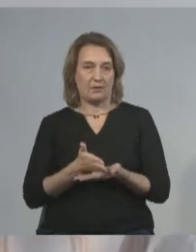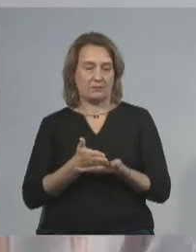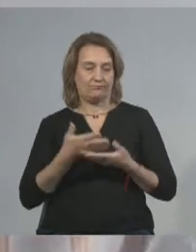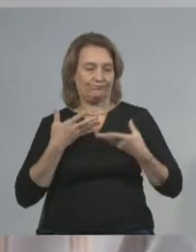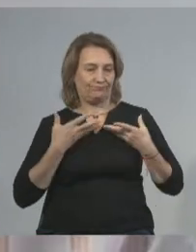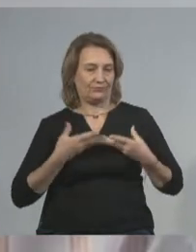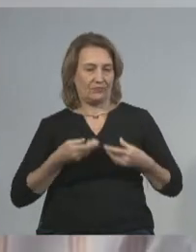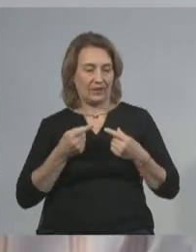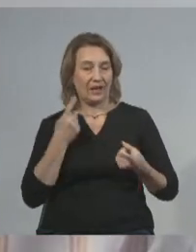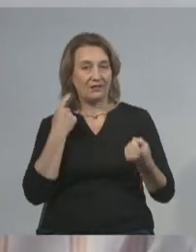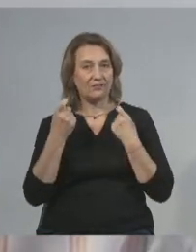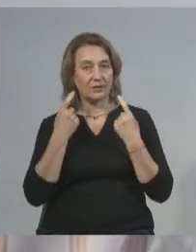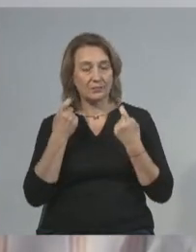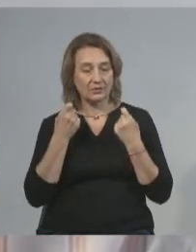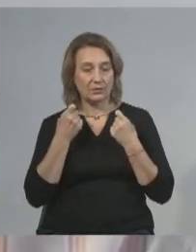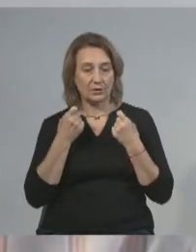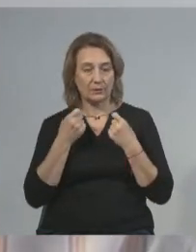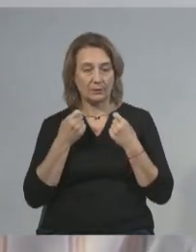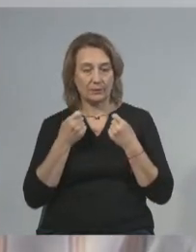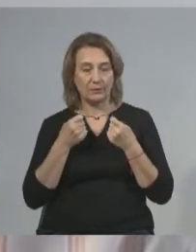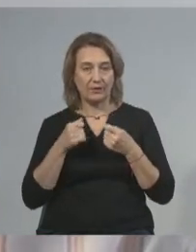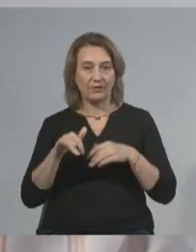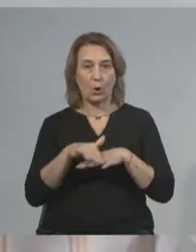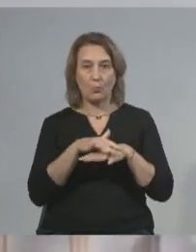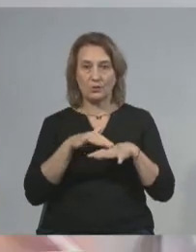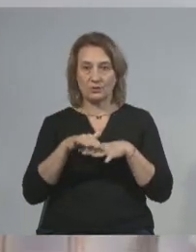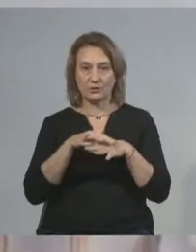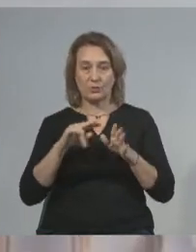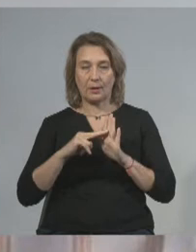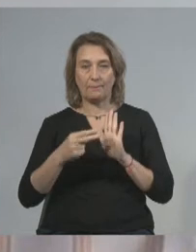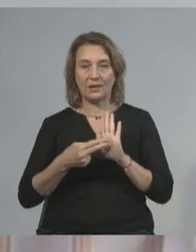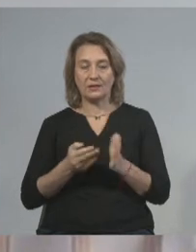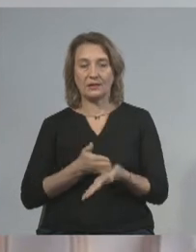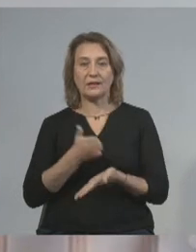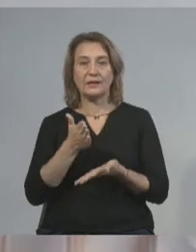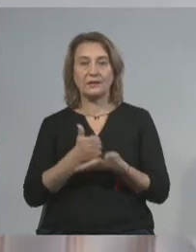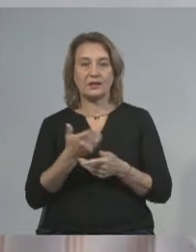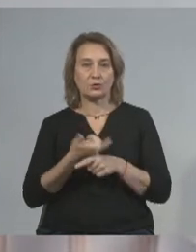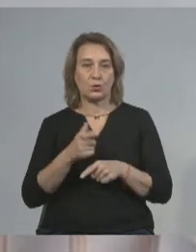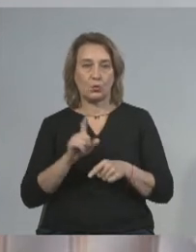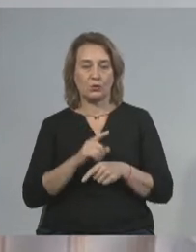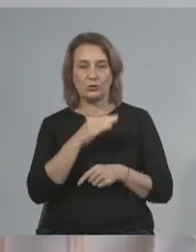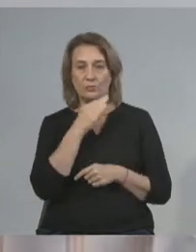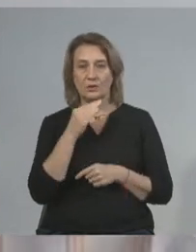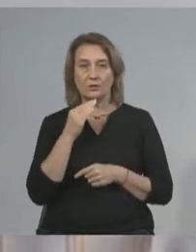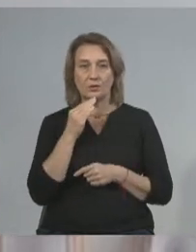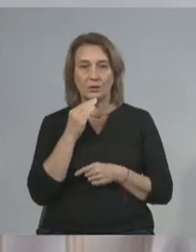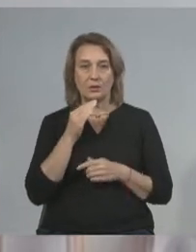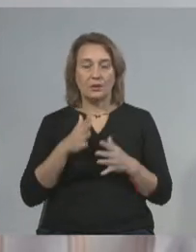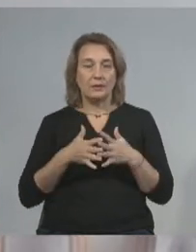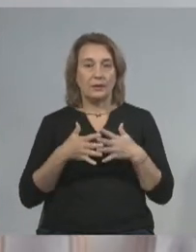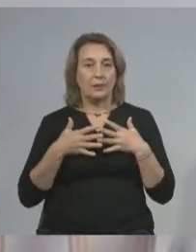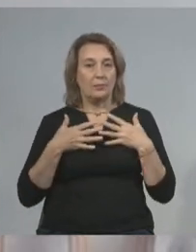and this social group is also vulnerable because on the one side